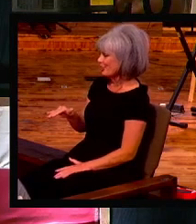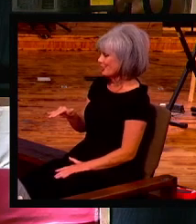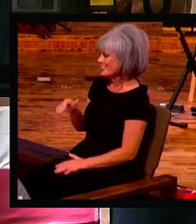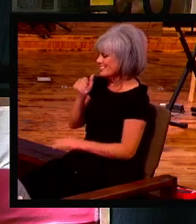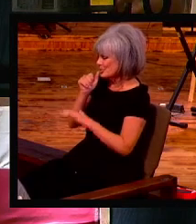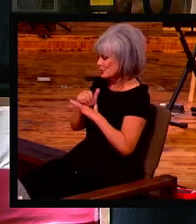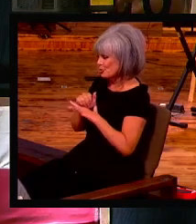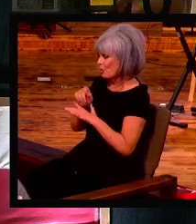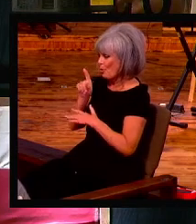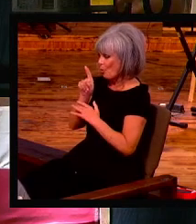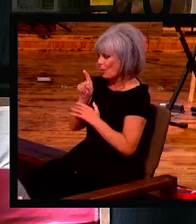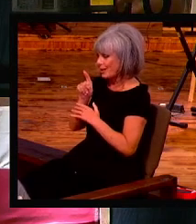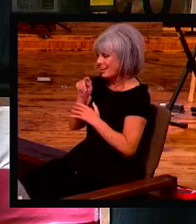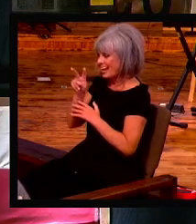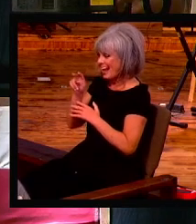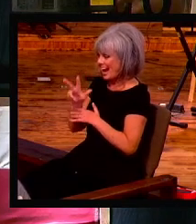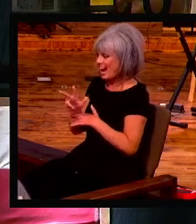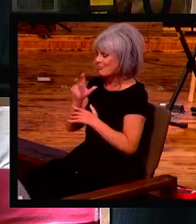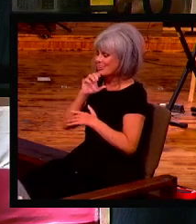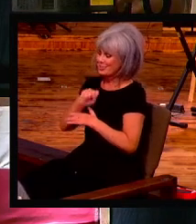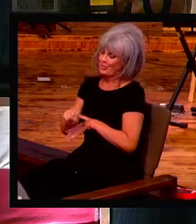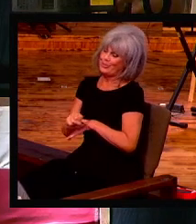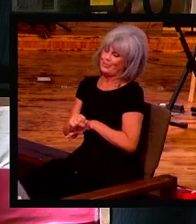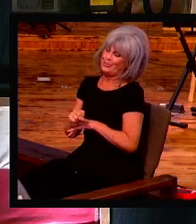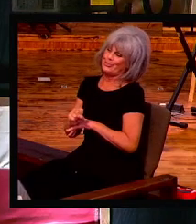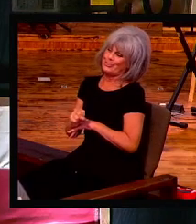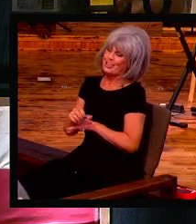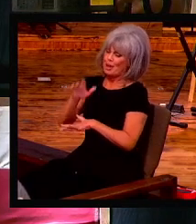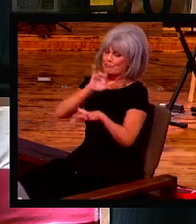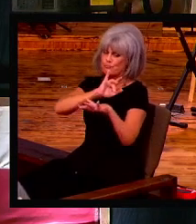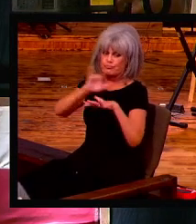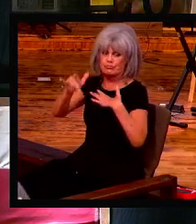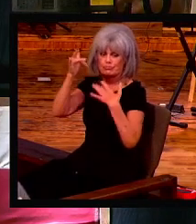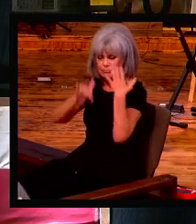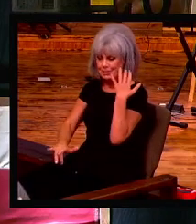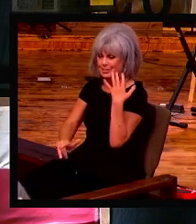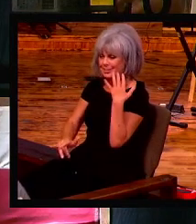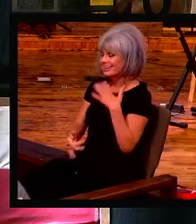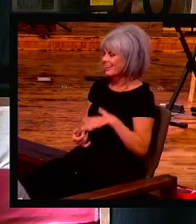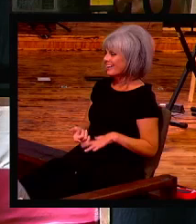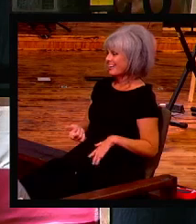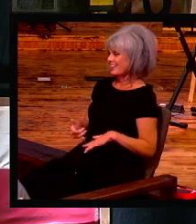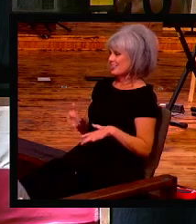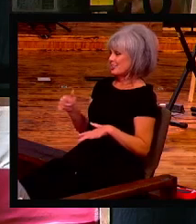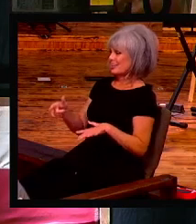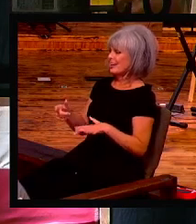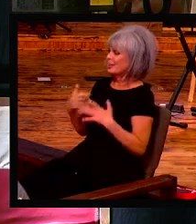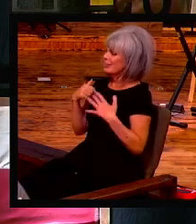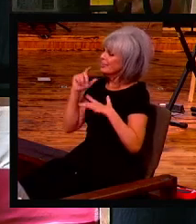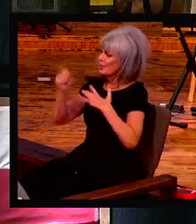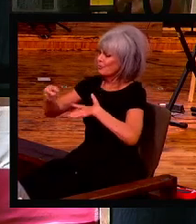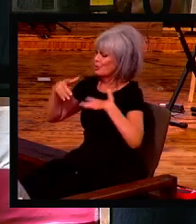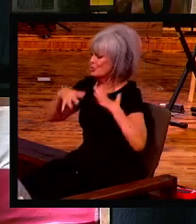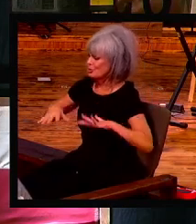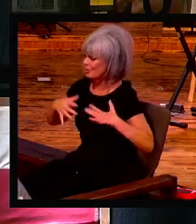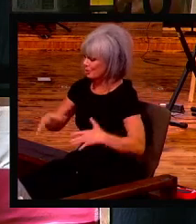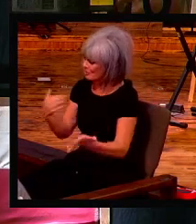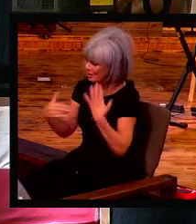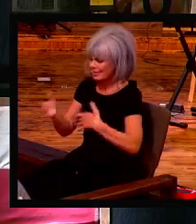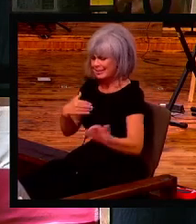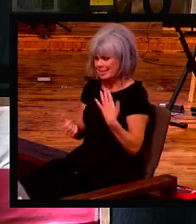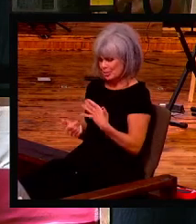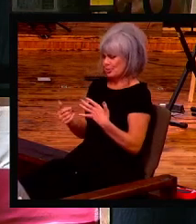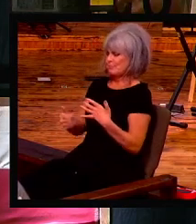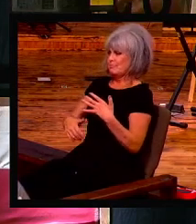old, butt naked, just, where's the baby's clothes? She's like, oh, she covers her up with a shirt. I'm like, all right, y'all gather around, gather around. She's like,